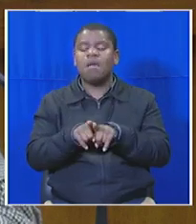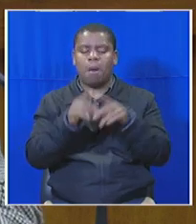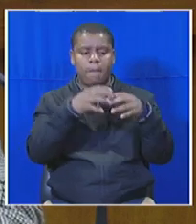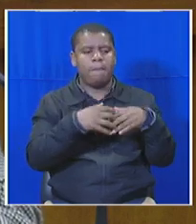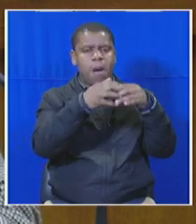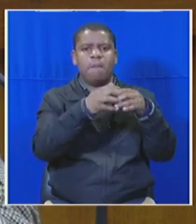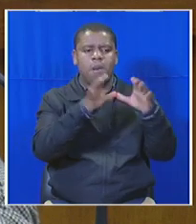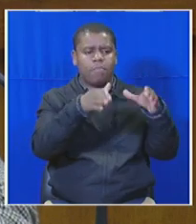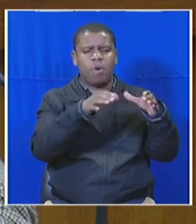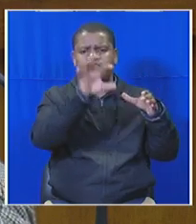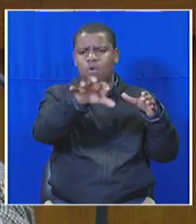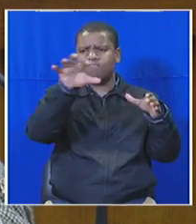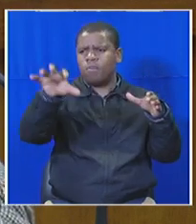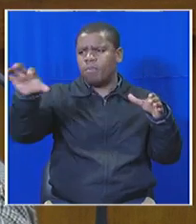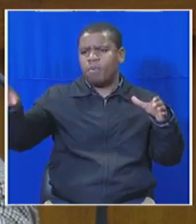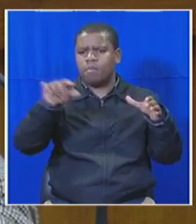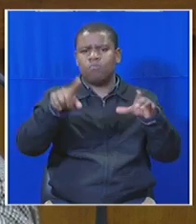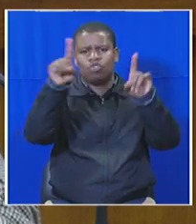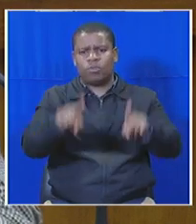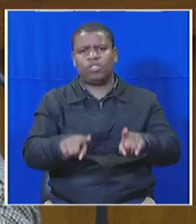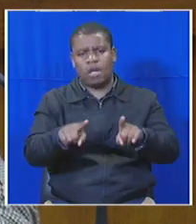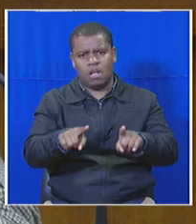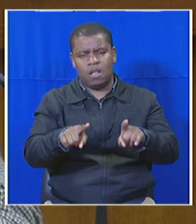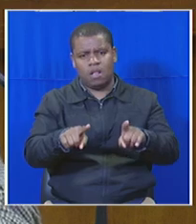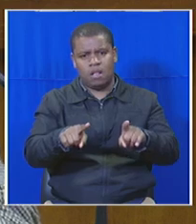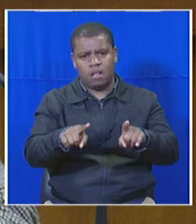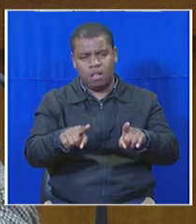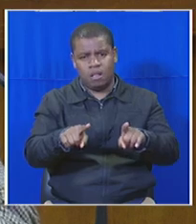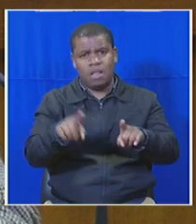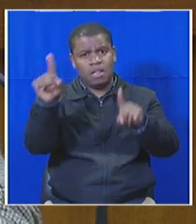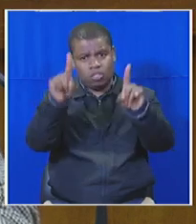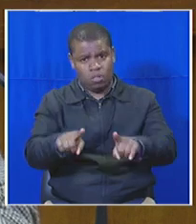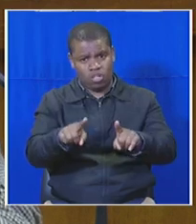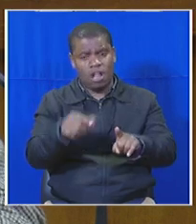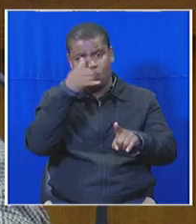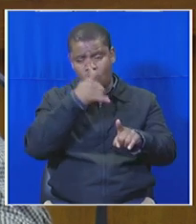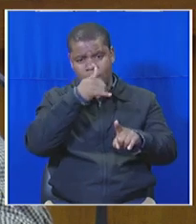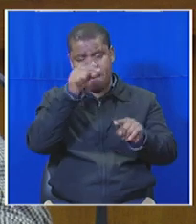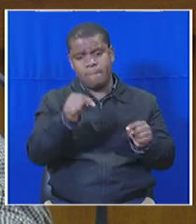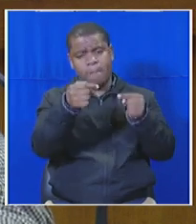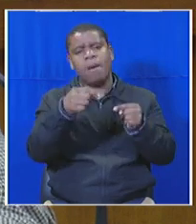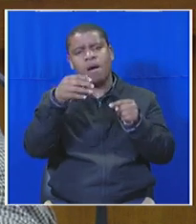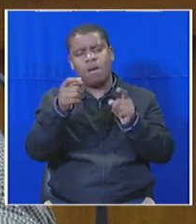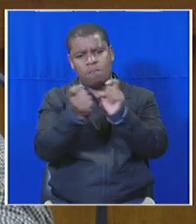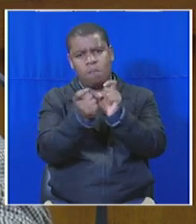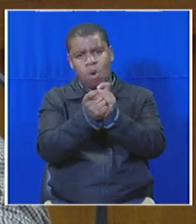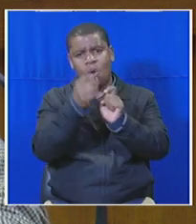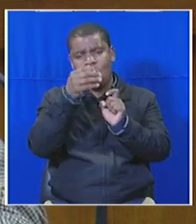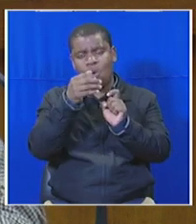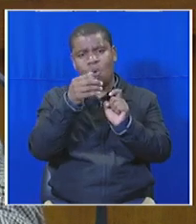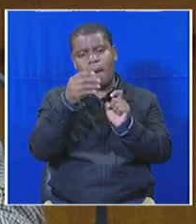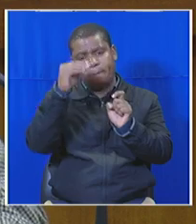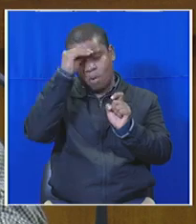in each province of special crimes against police courts, the National Prosecuting